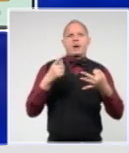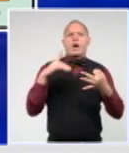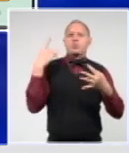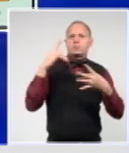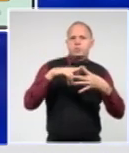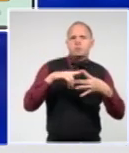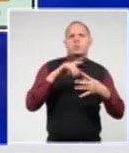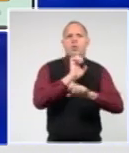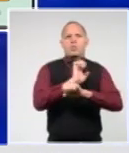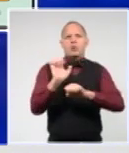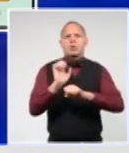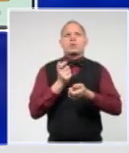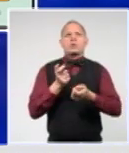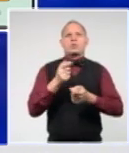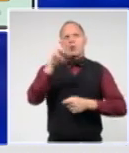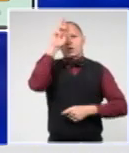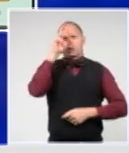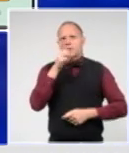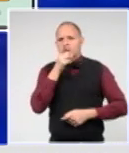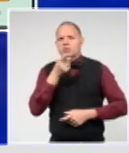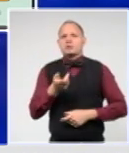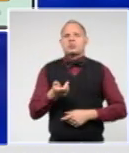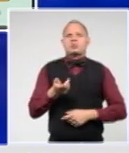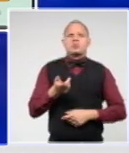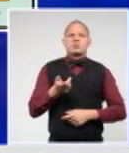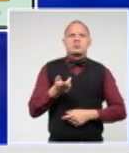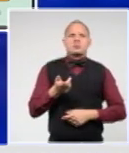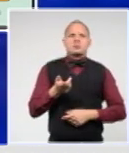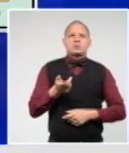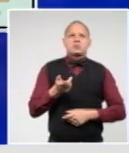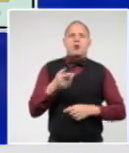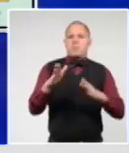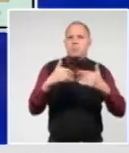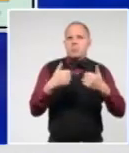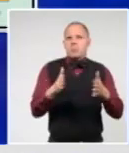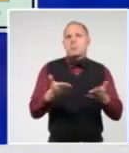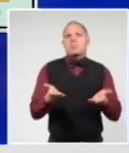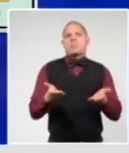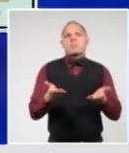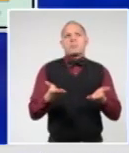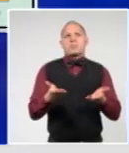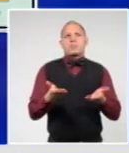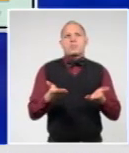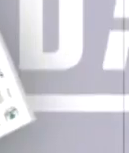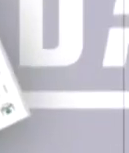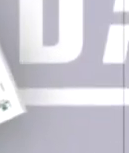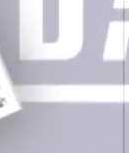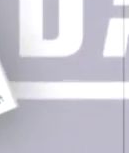This is the information that we have on the behavior of the pandemic in Cuba and the world.